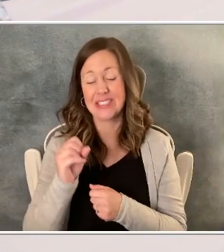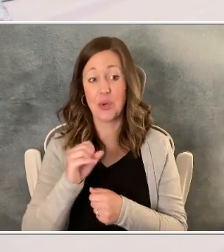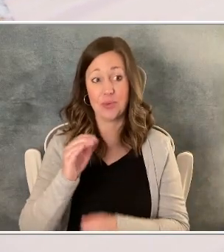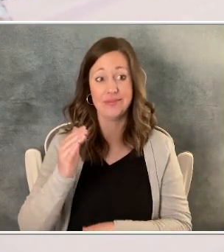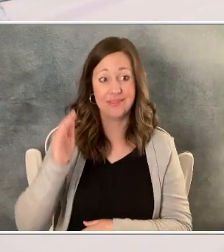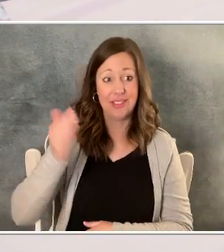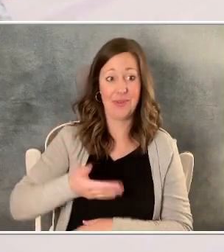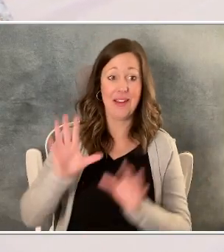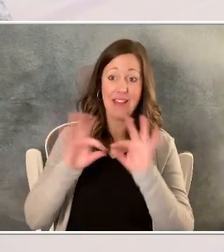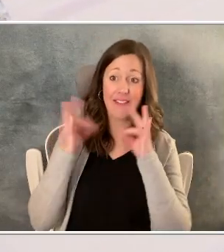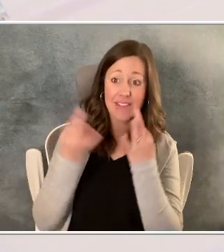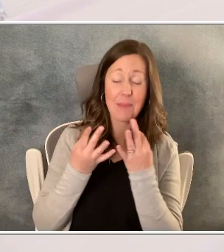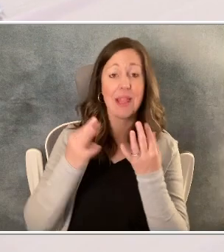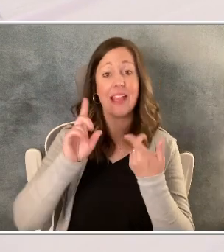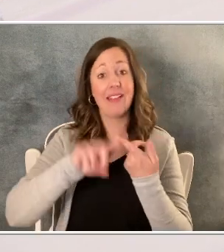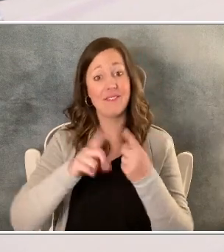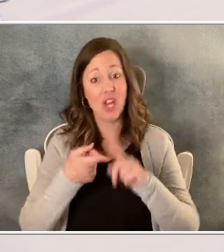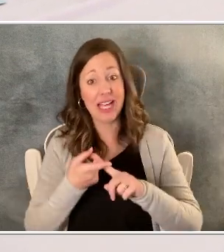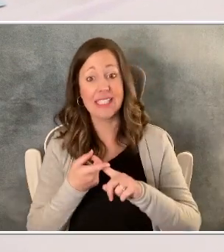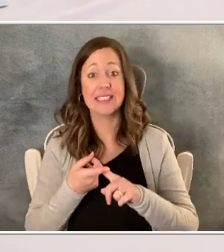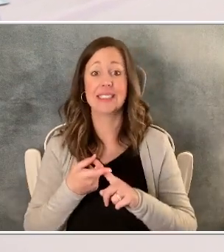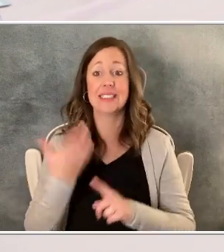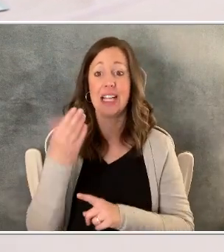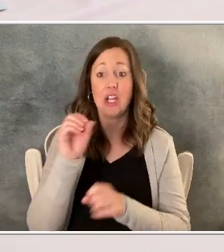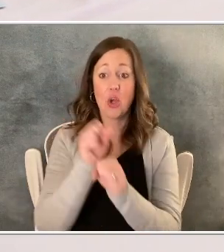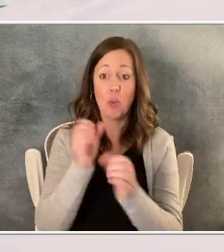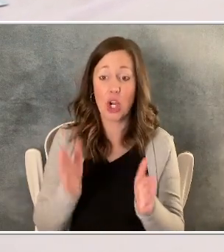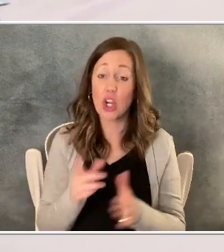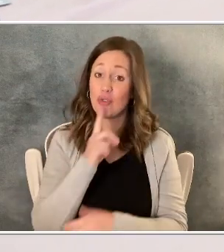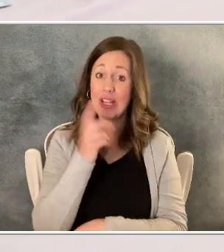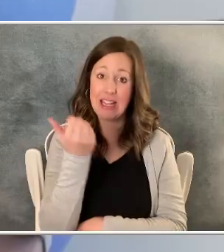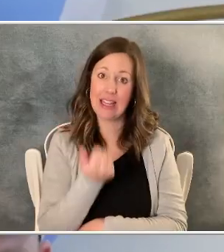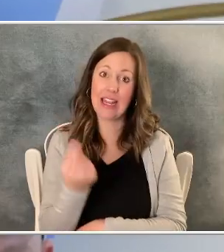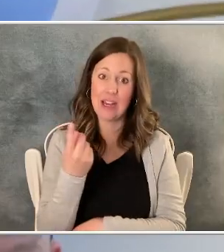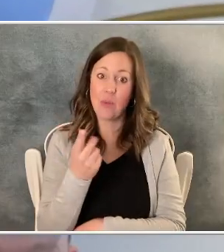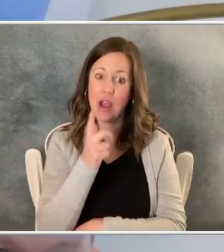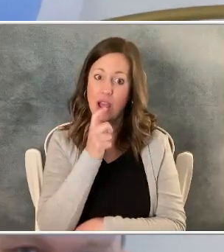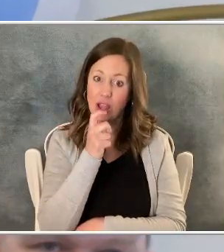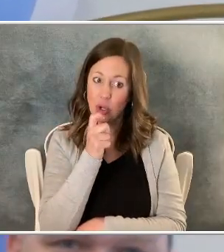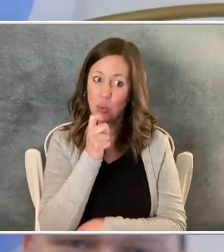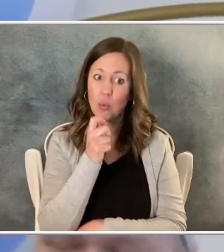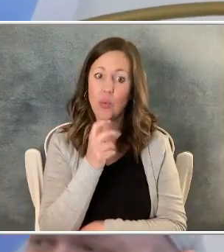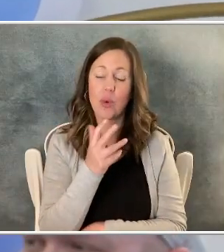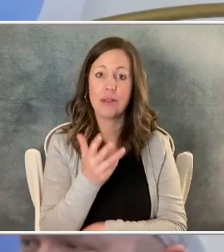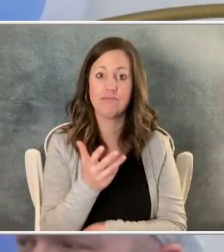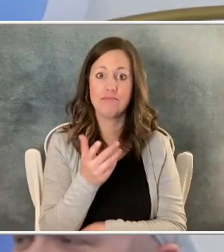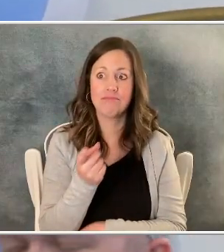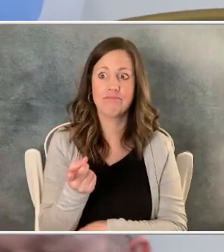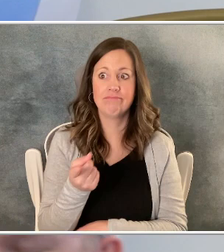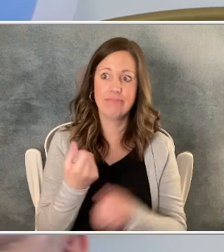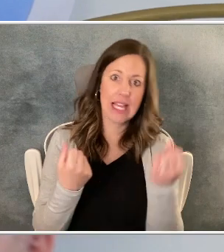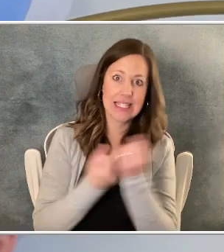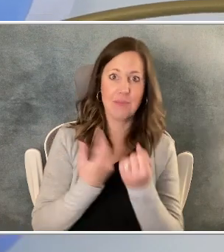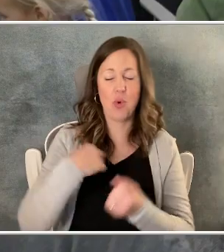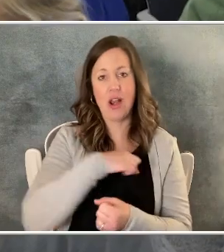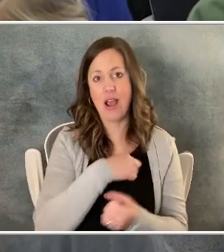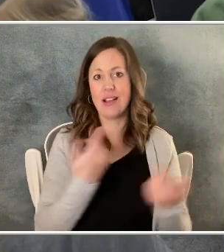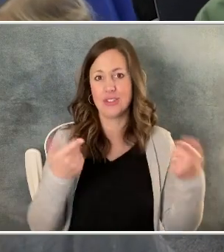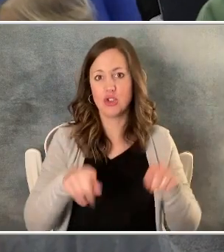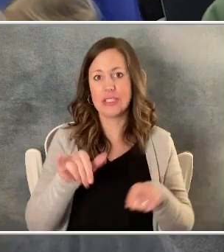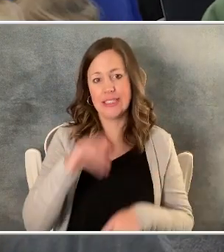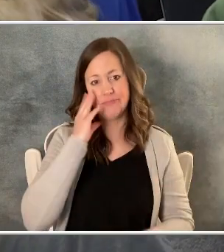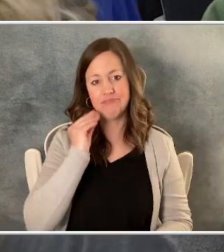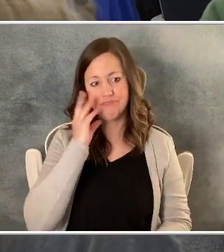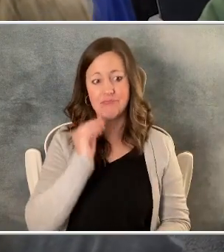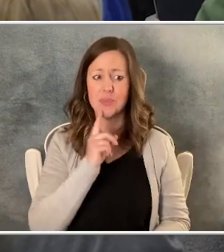family, friends, coworkers, anyone that has been there along the way with us. It was very, very cool